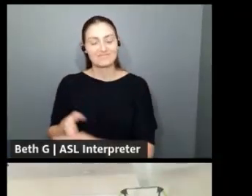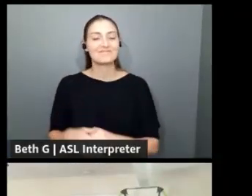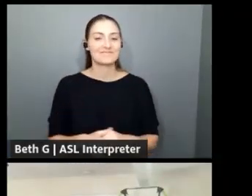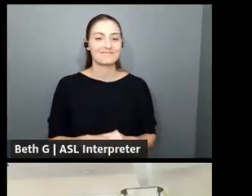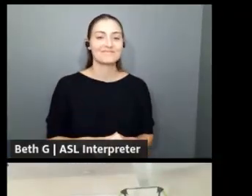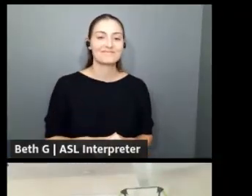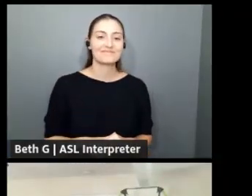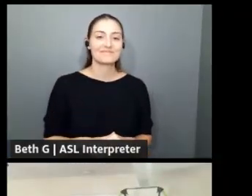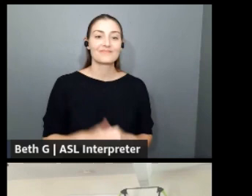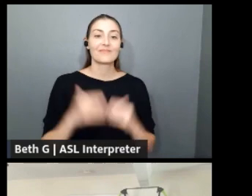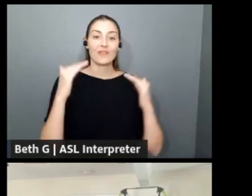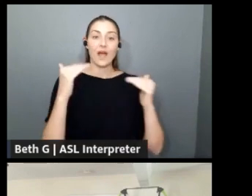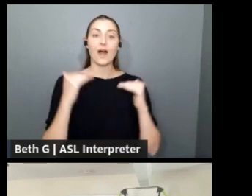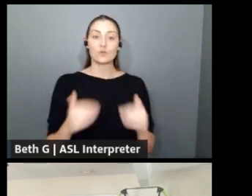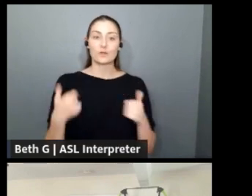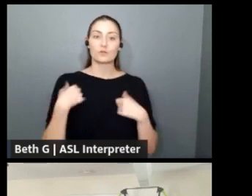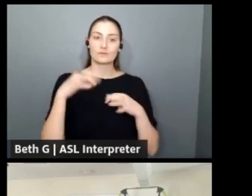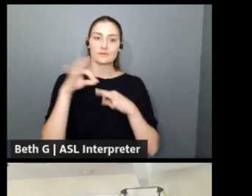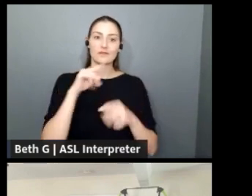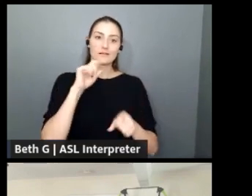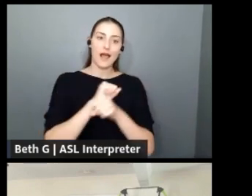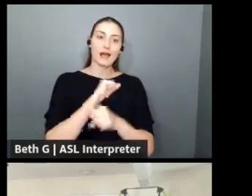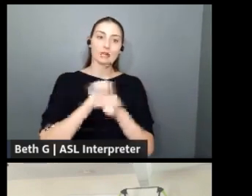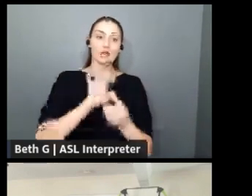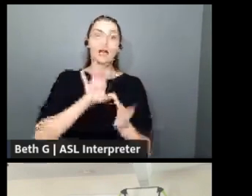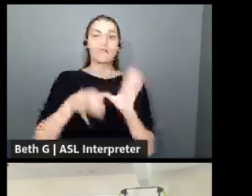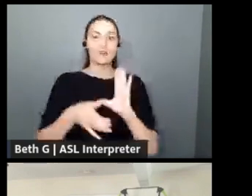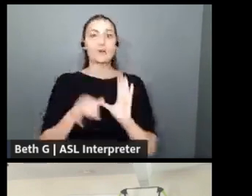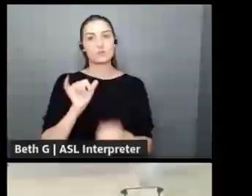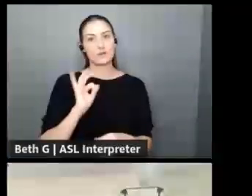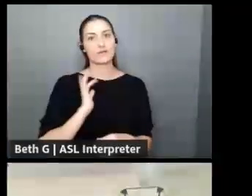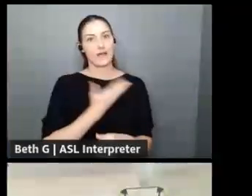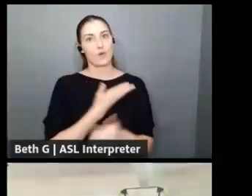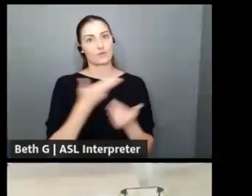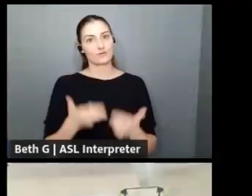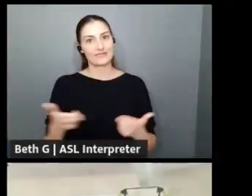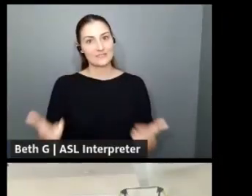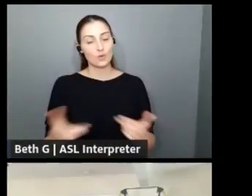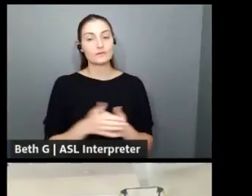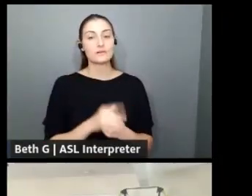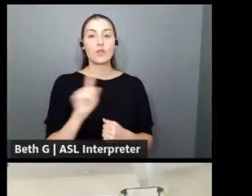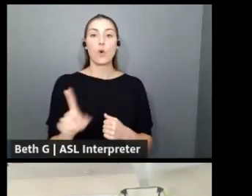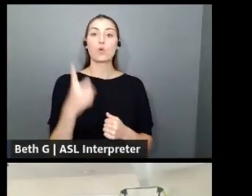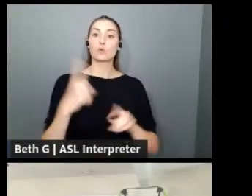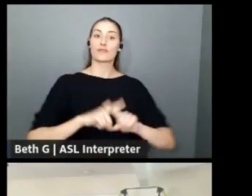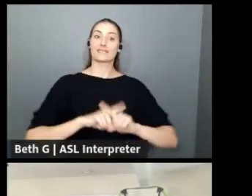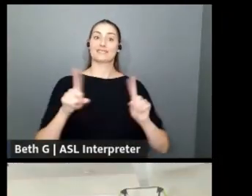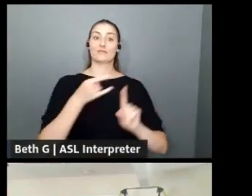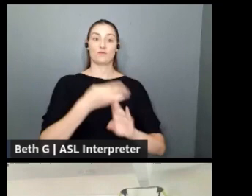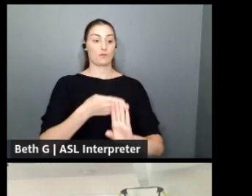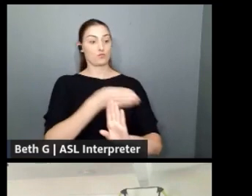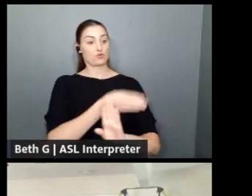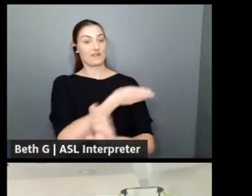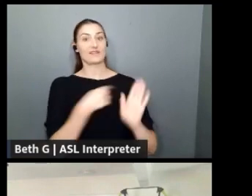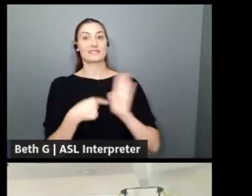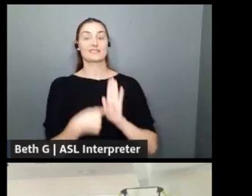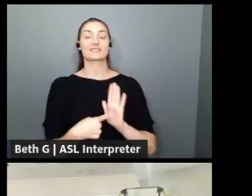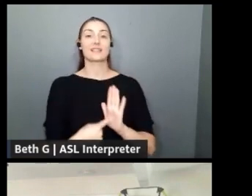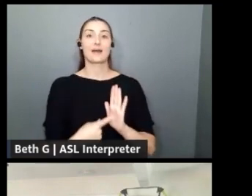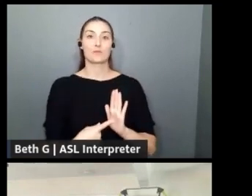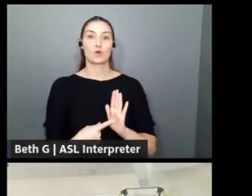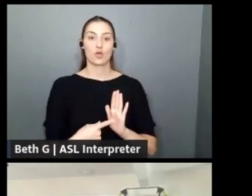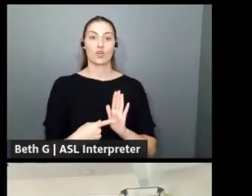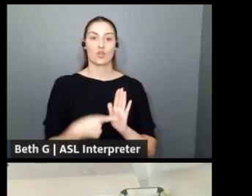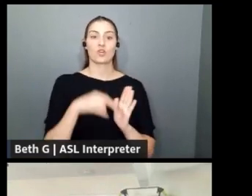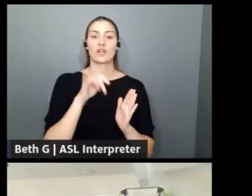defined the actual configuration of our DynamoDB resource, where the only thing that's different again from the previous example is the table